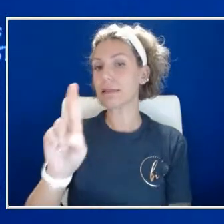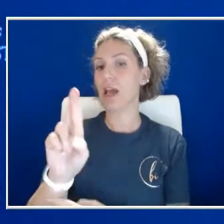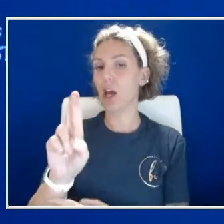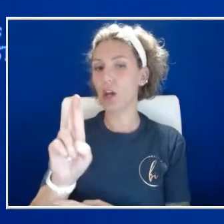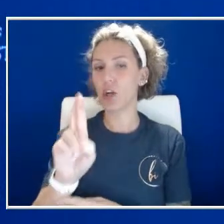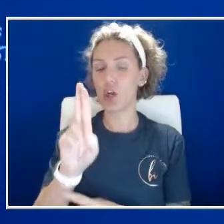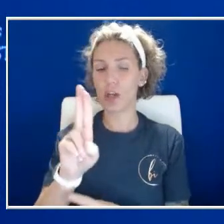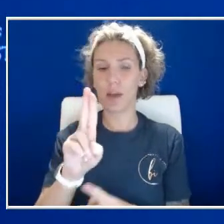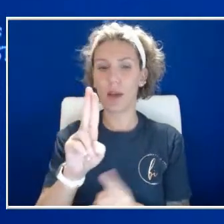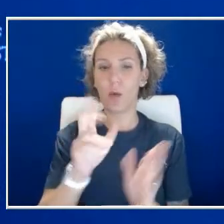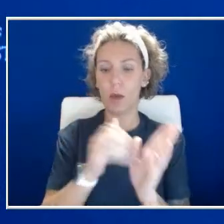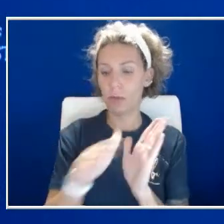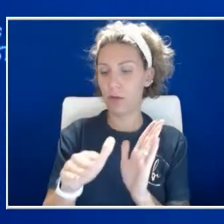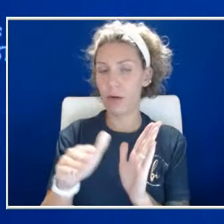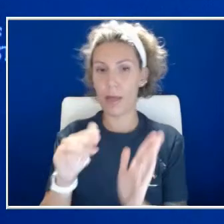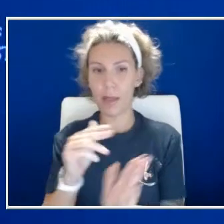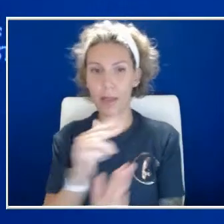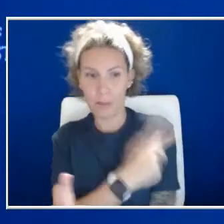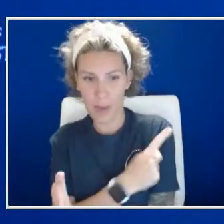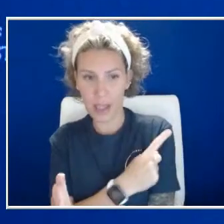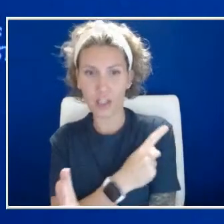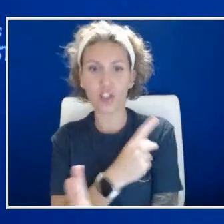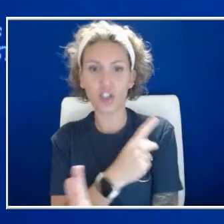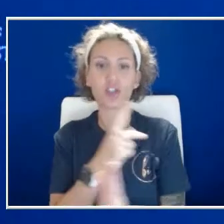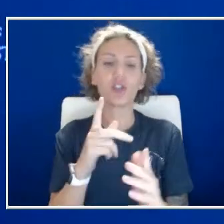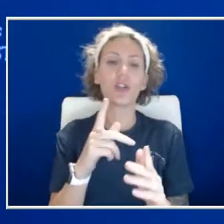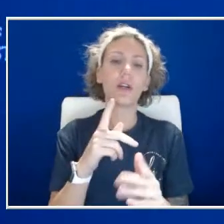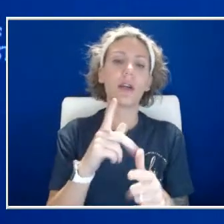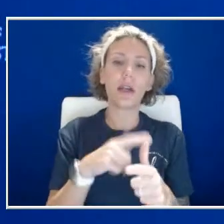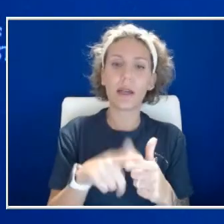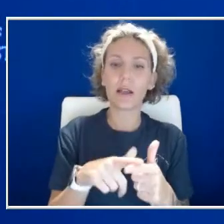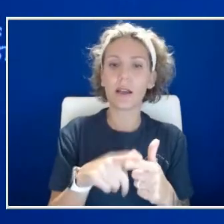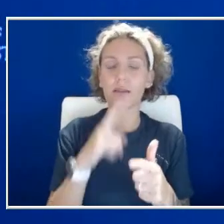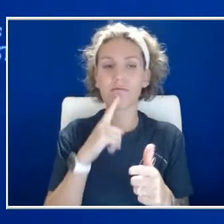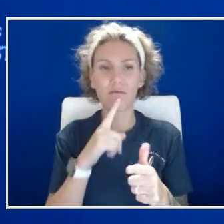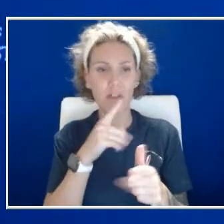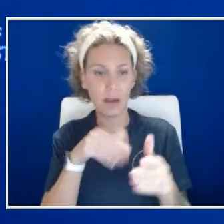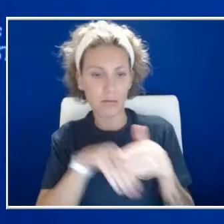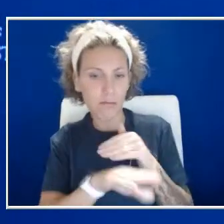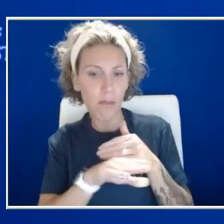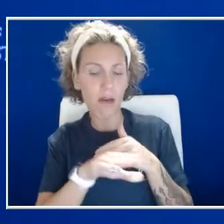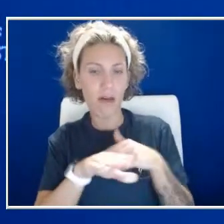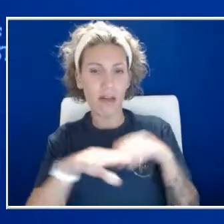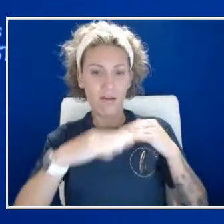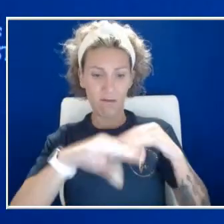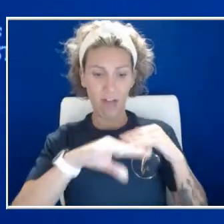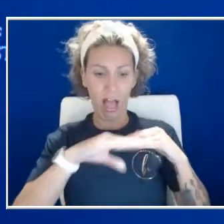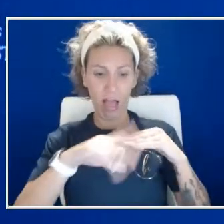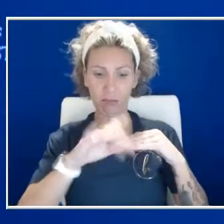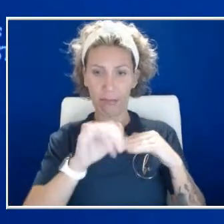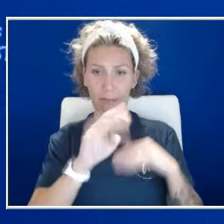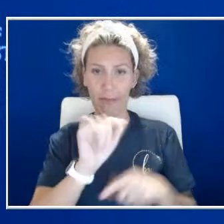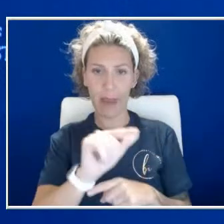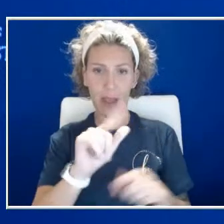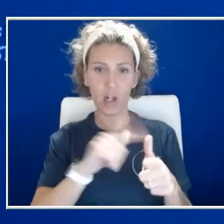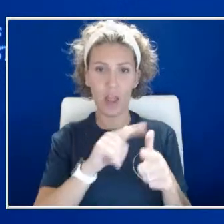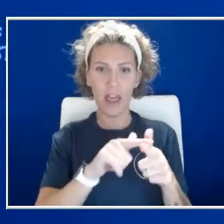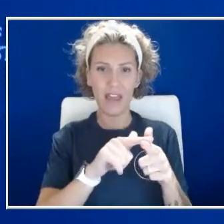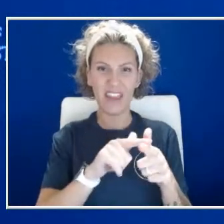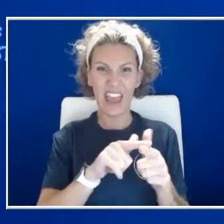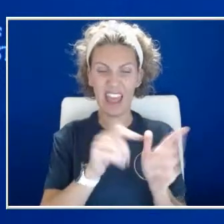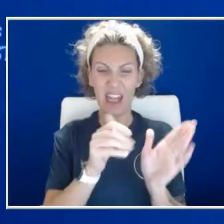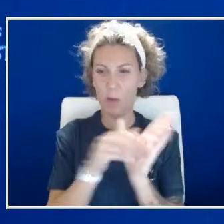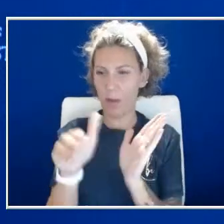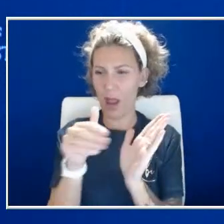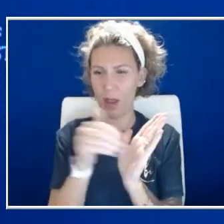of those x-rays go into the image intensifier or the flat panel detector, and that's what we see, but a lot of those x-rays then get bounced around the room. So